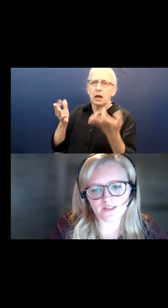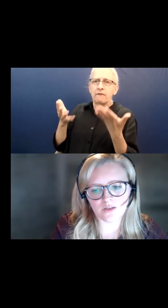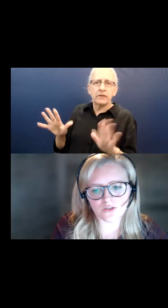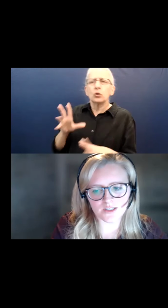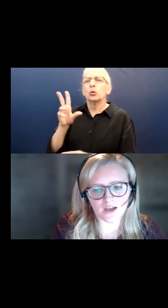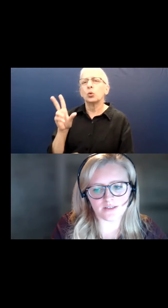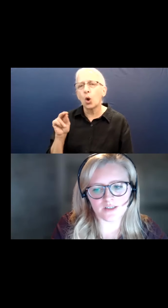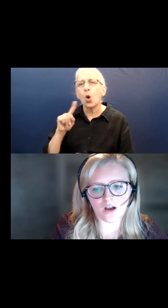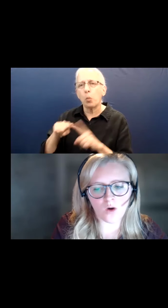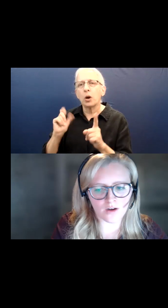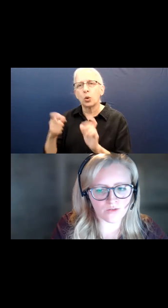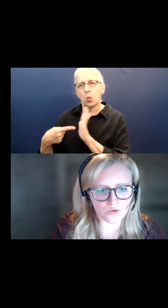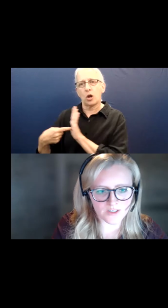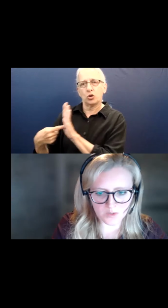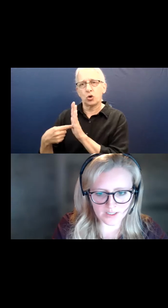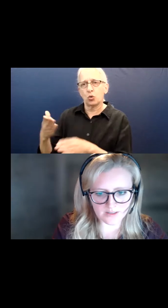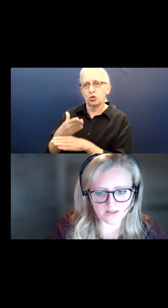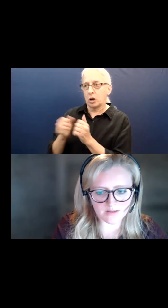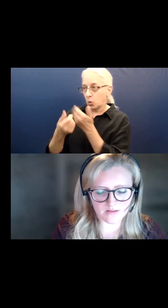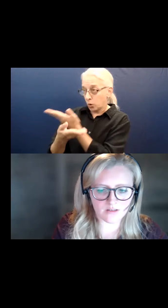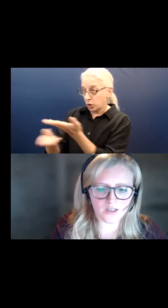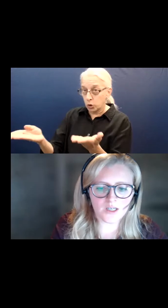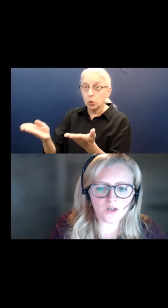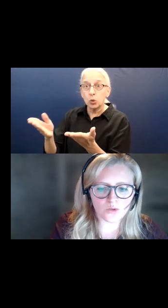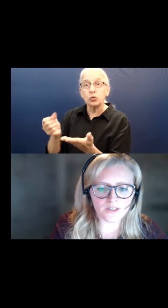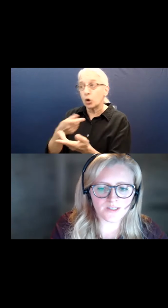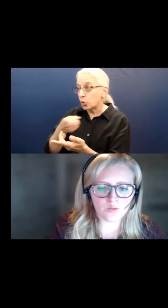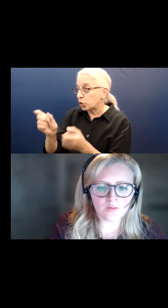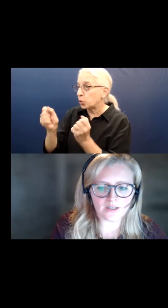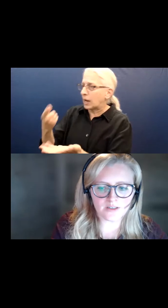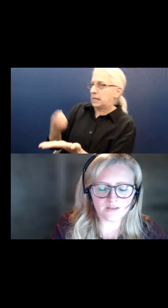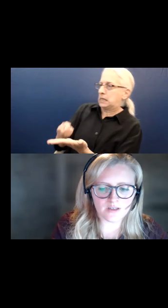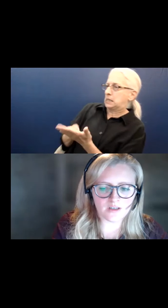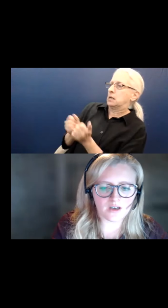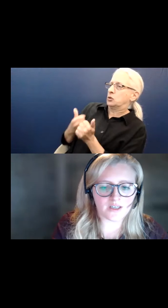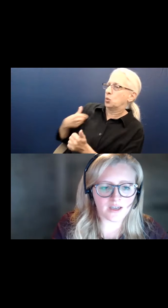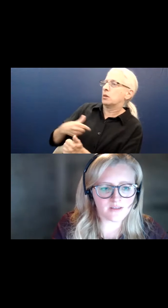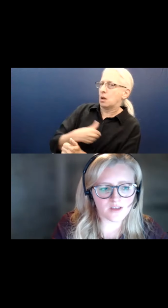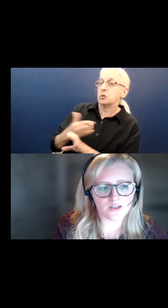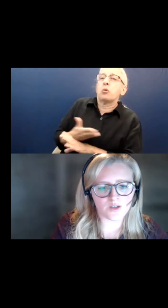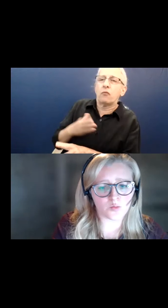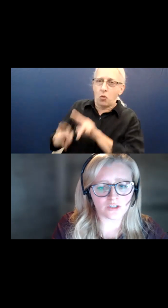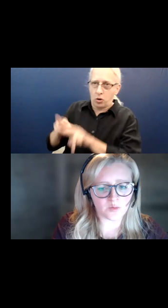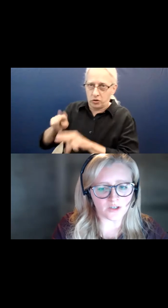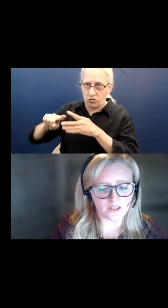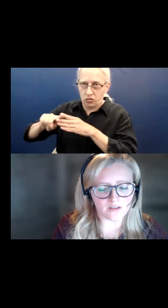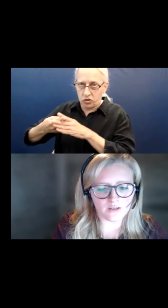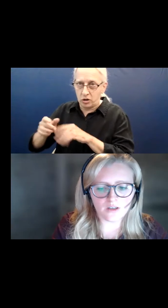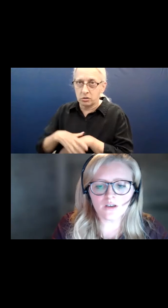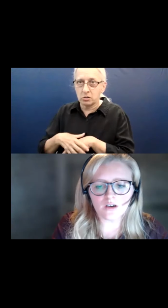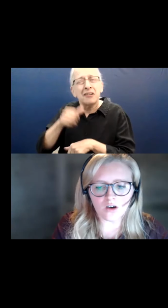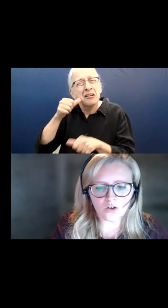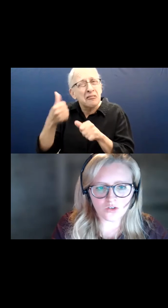Over the next several slides, I'll walk through these plans. Please keep in mind, again, that these are